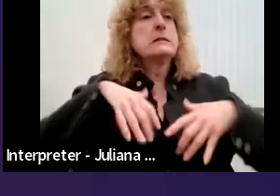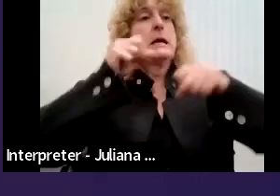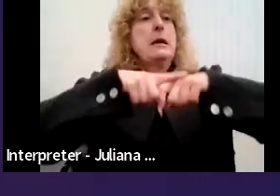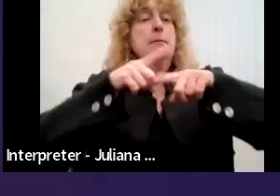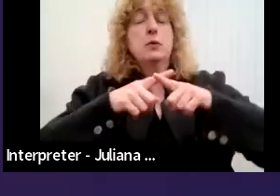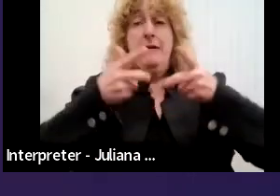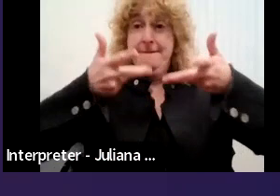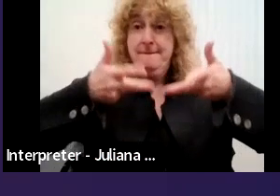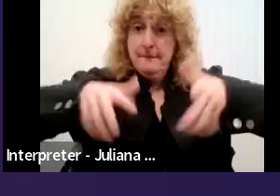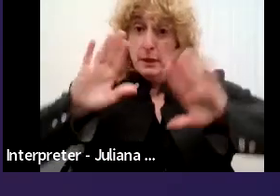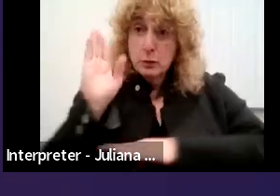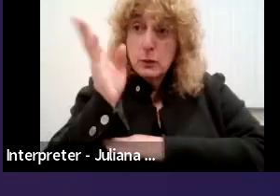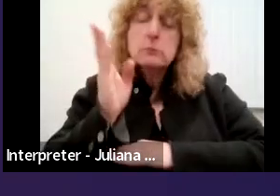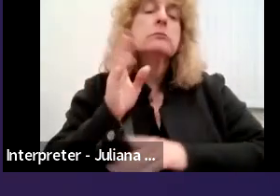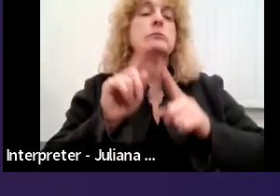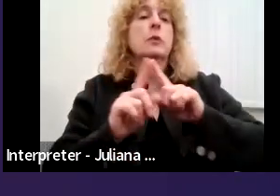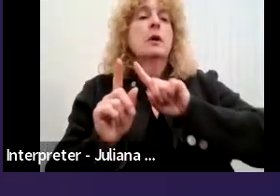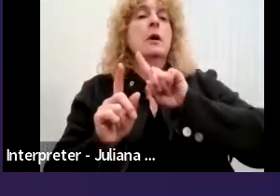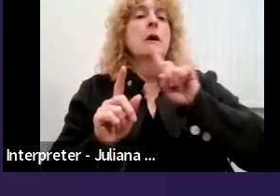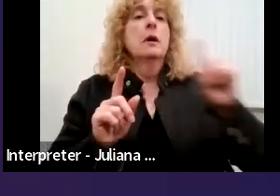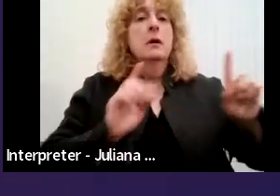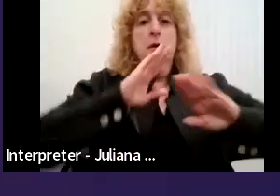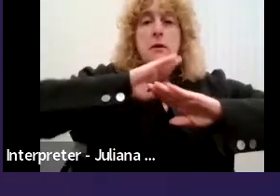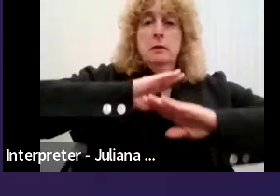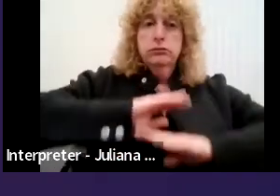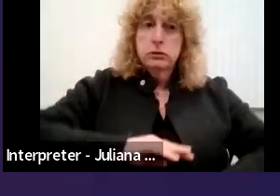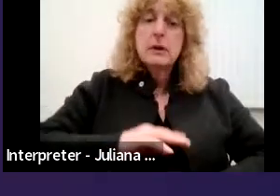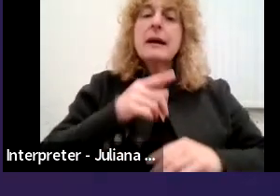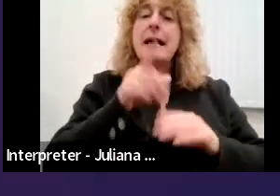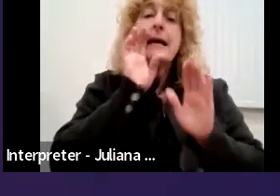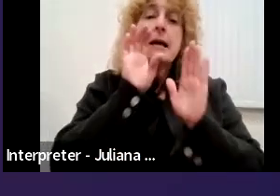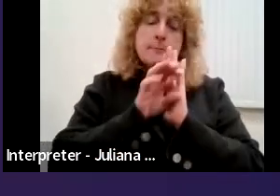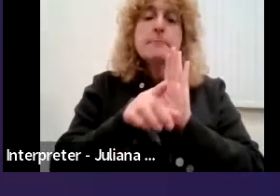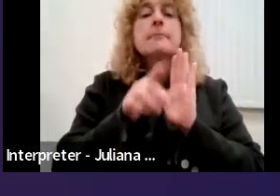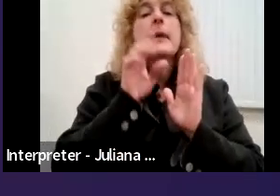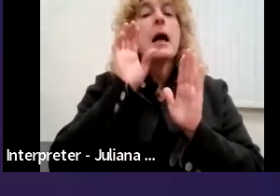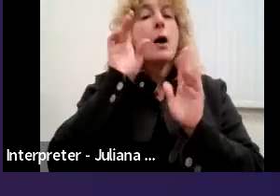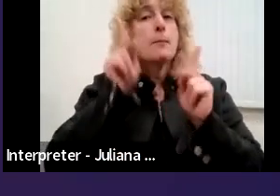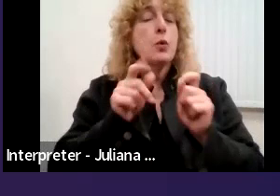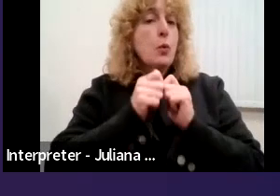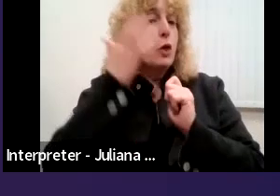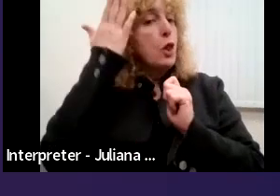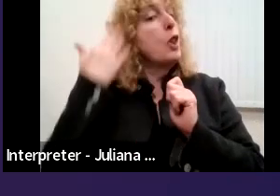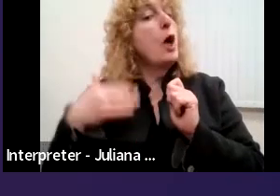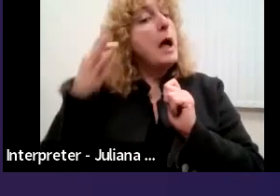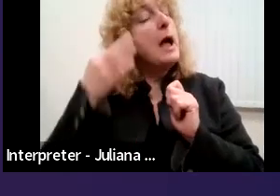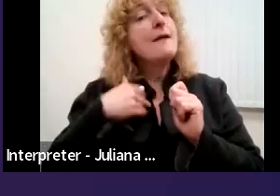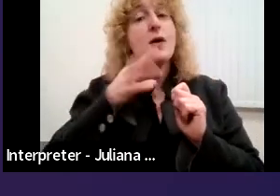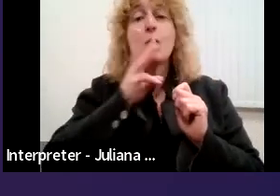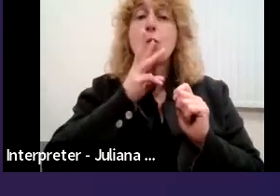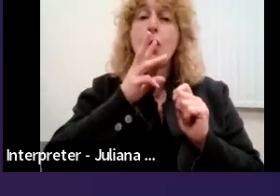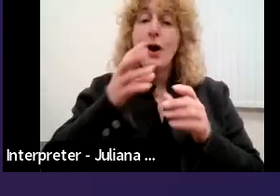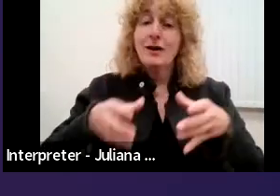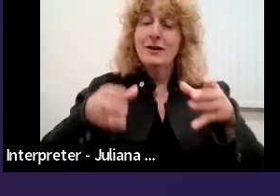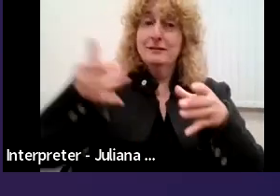presentation. And the image on this slide is of a person with long hair. They have a watering can and they are